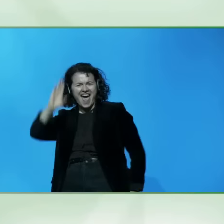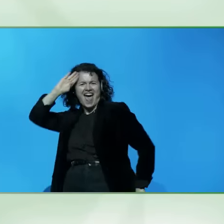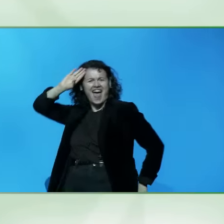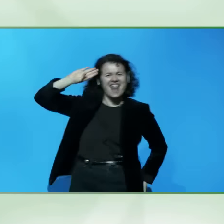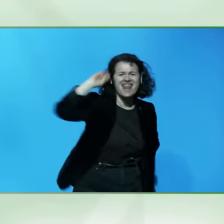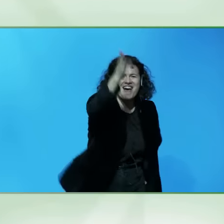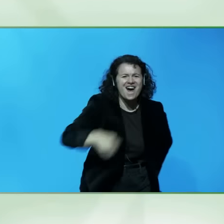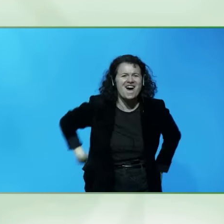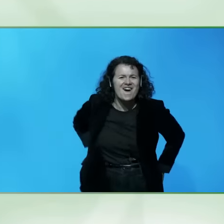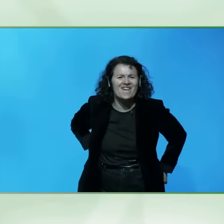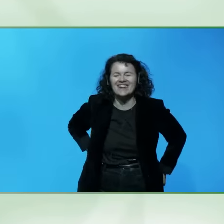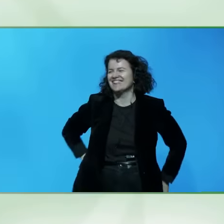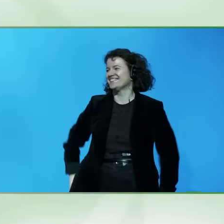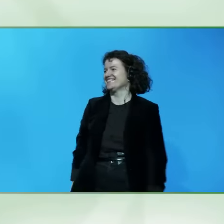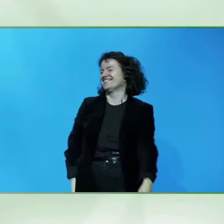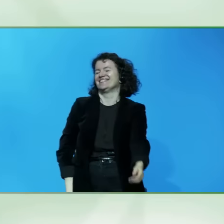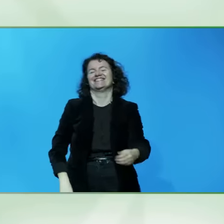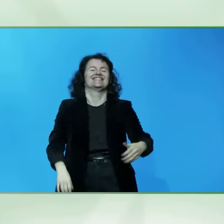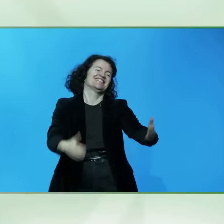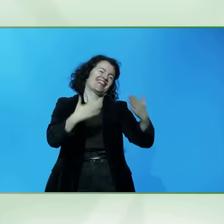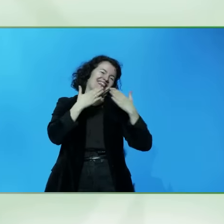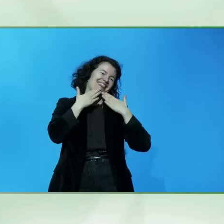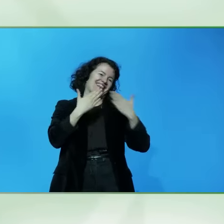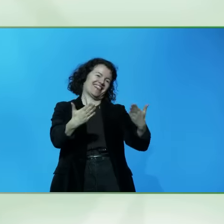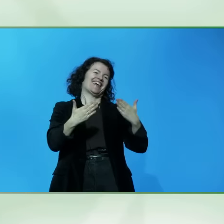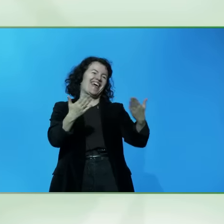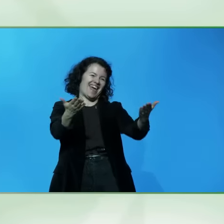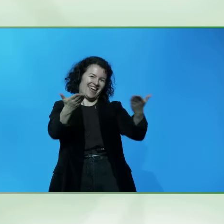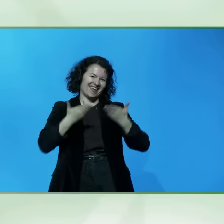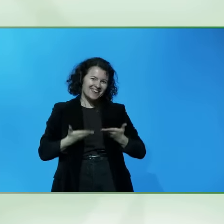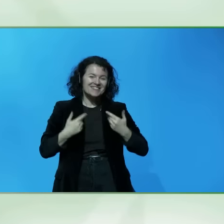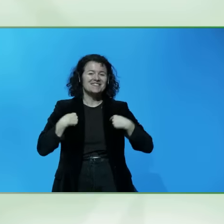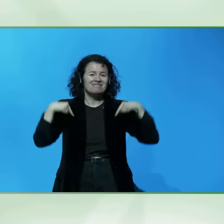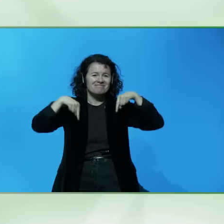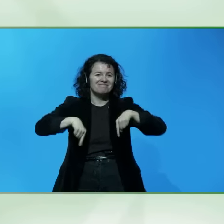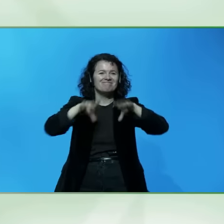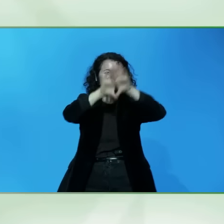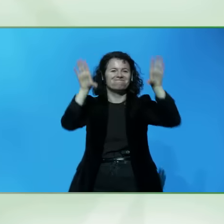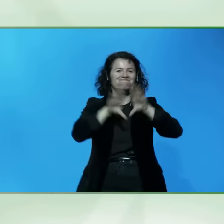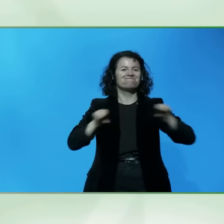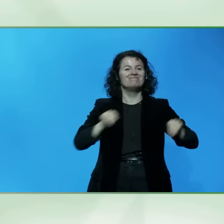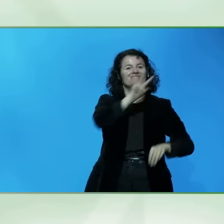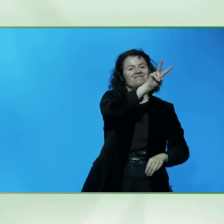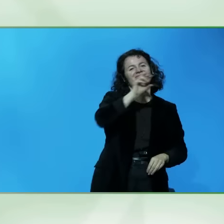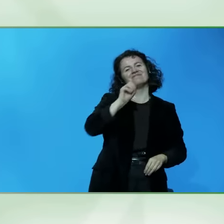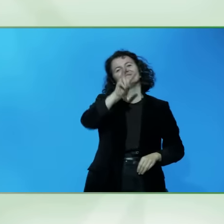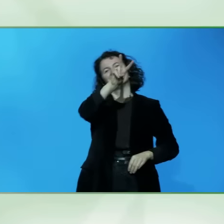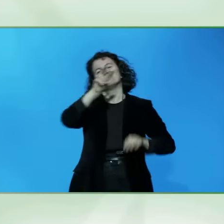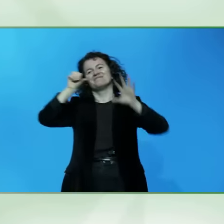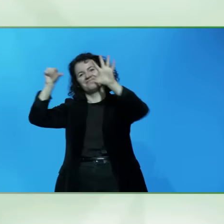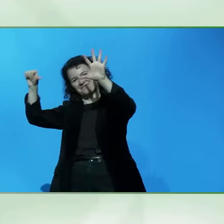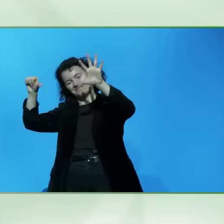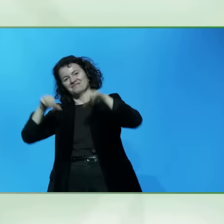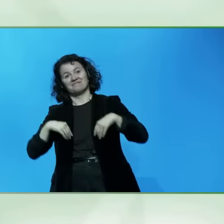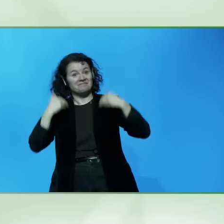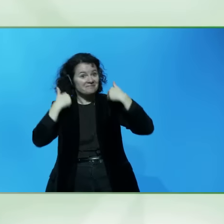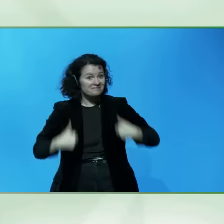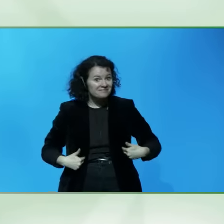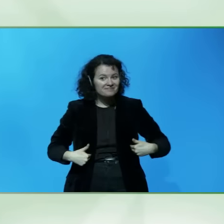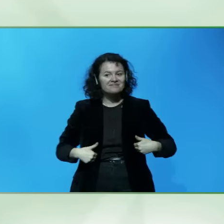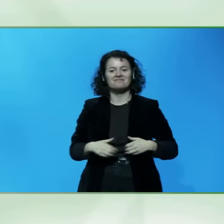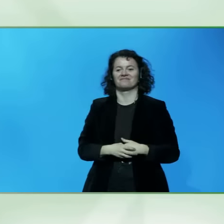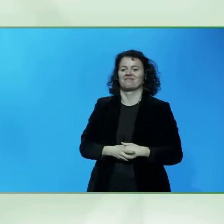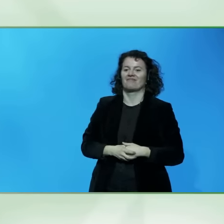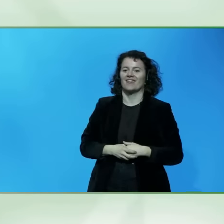Hello. Thank you and welcome to Zerocon 2026. My name is Jetne